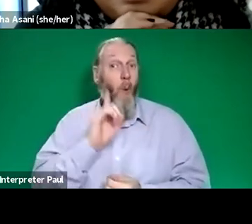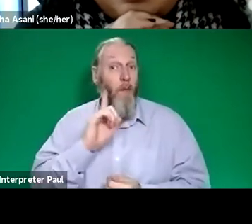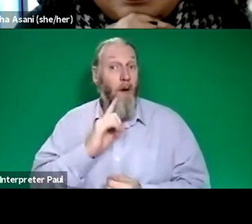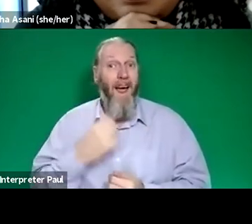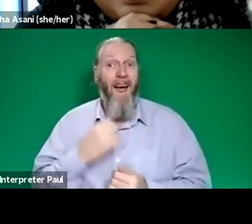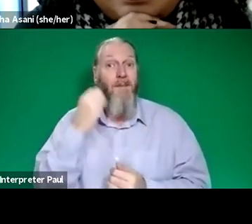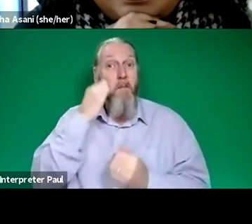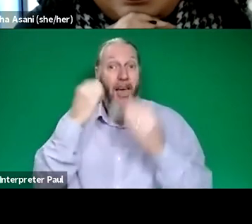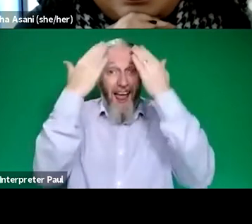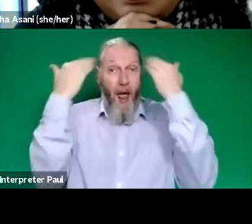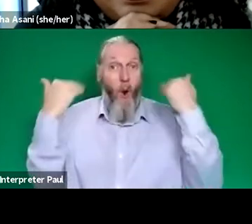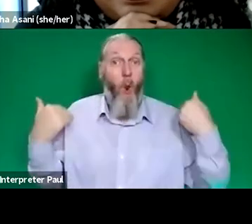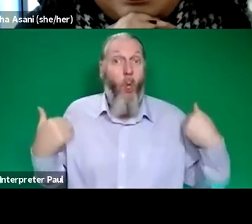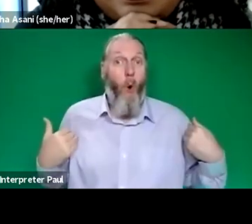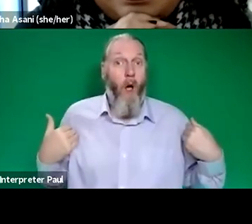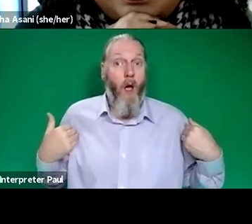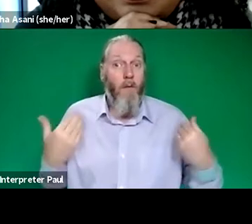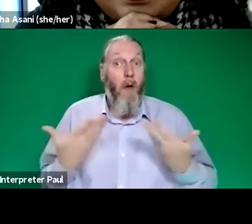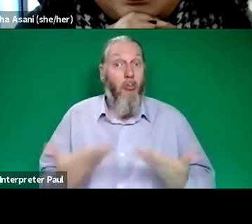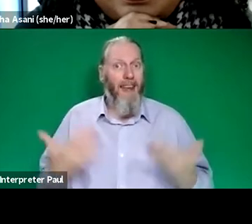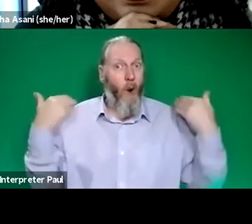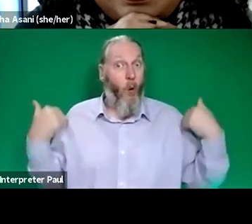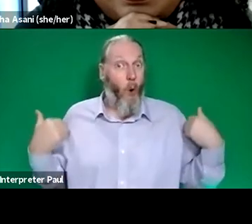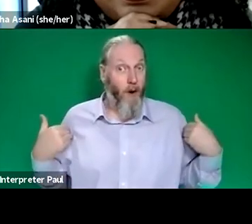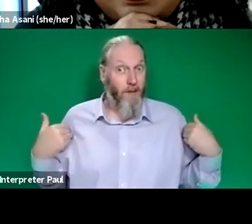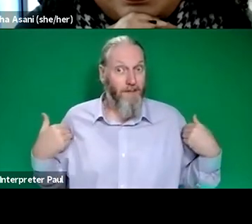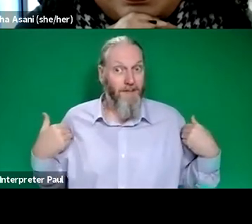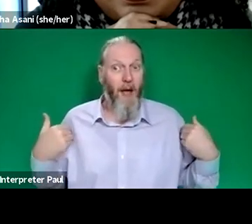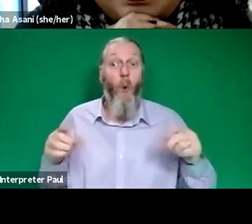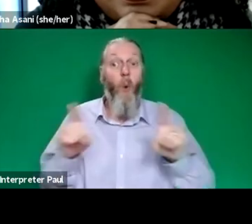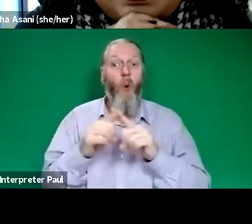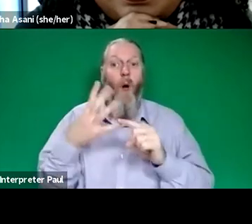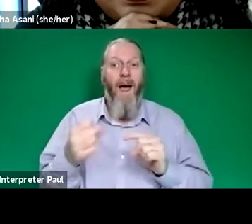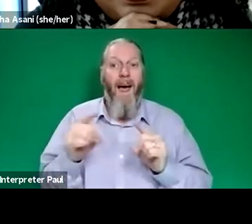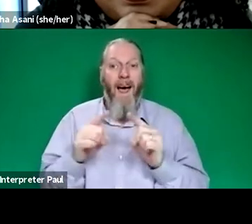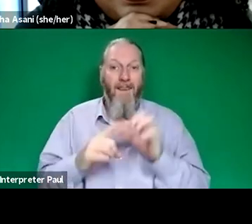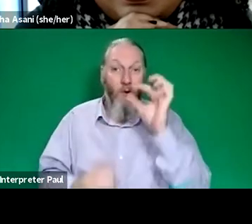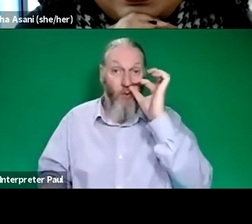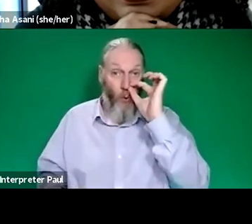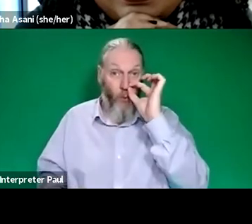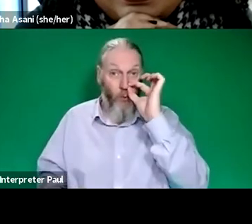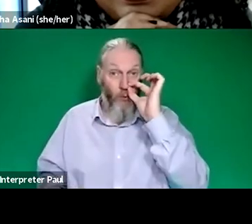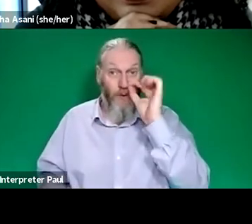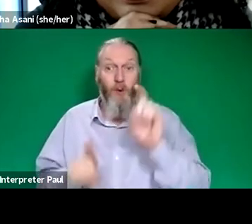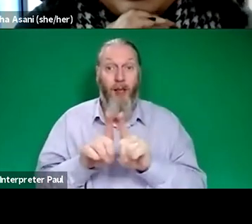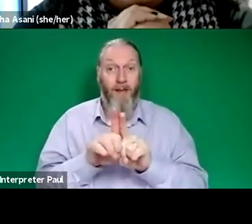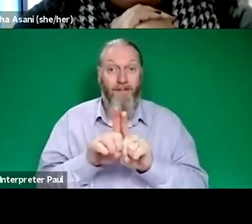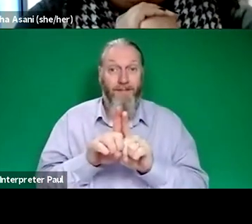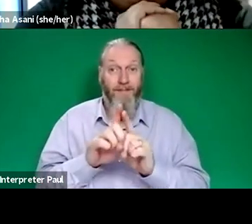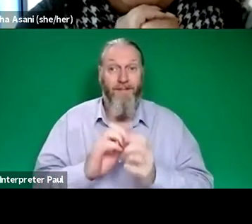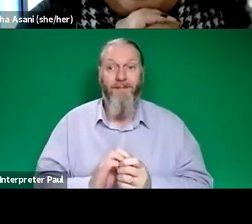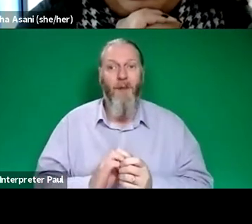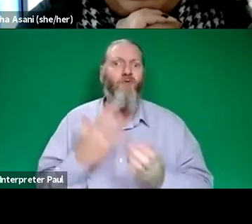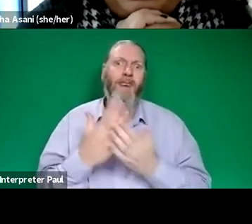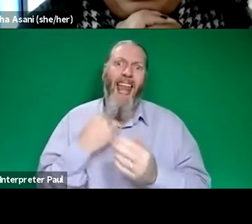hair currently, and I also have a nose piercing that is on my face. It's really lovely to be